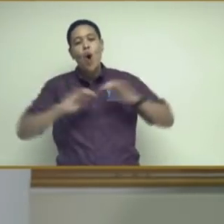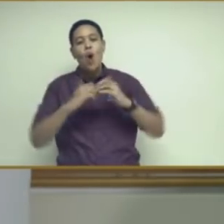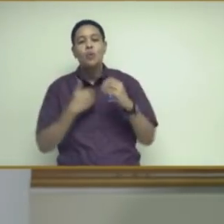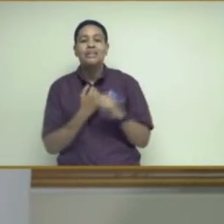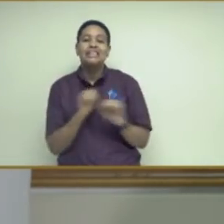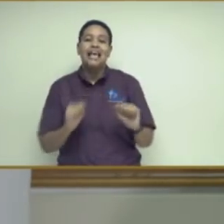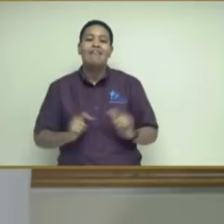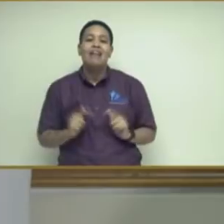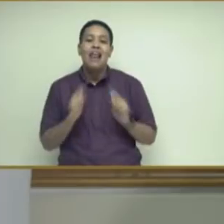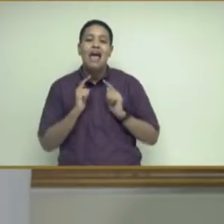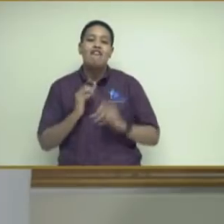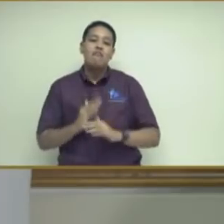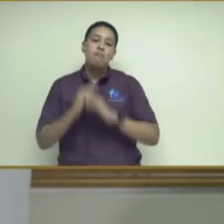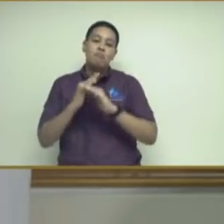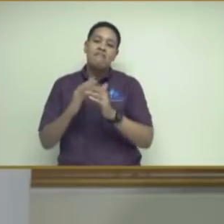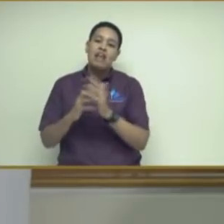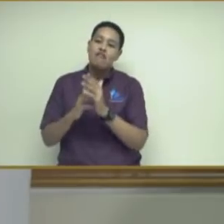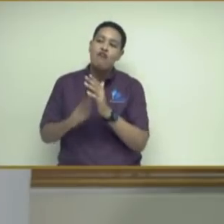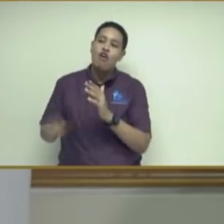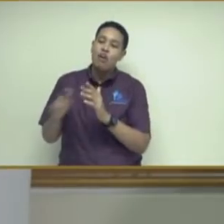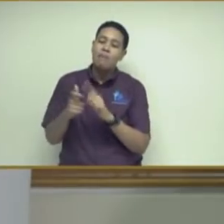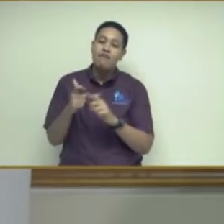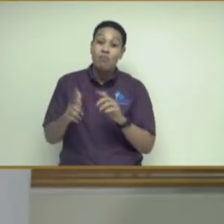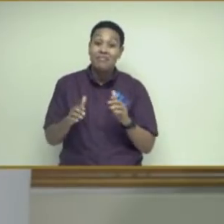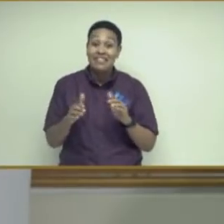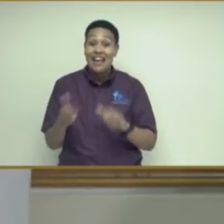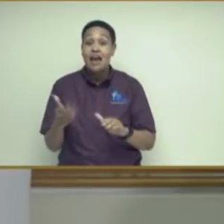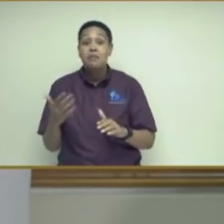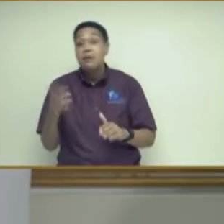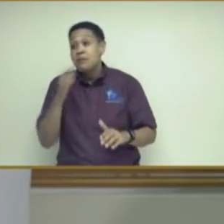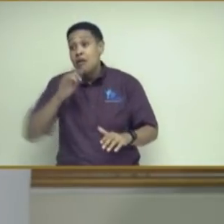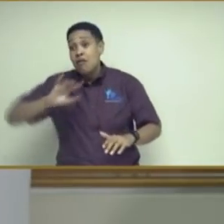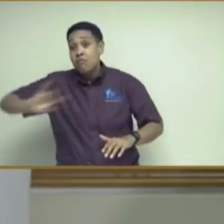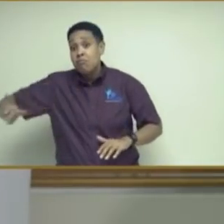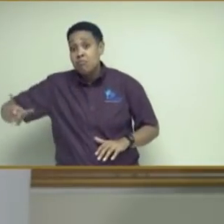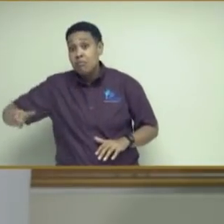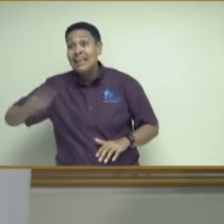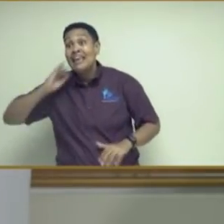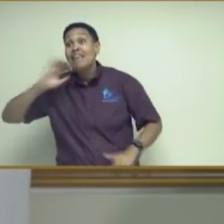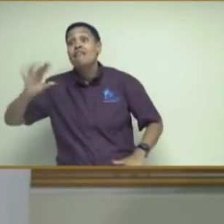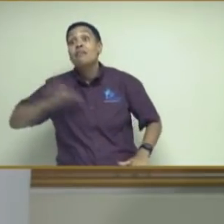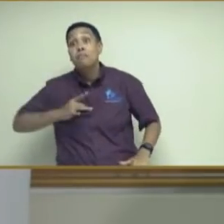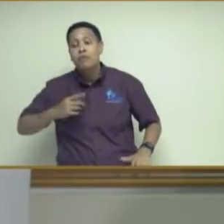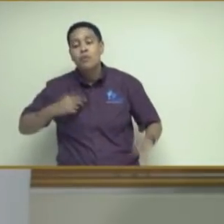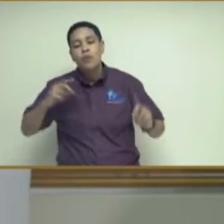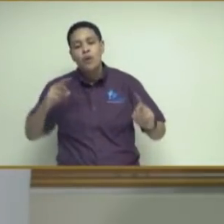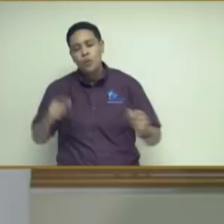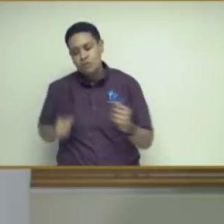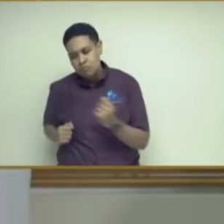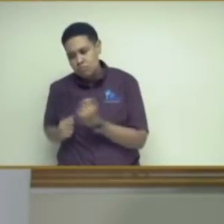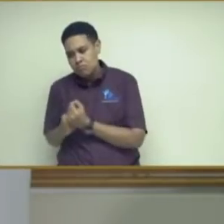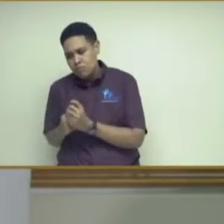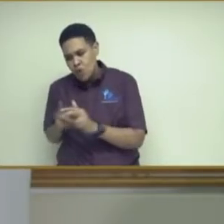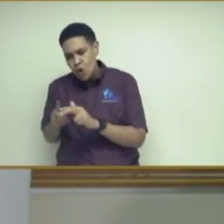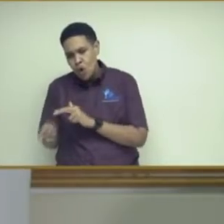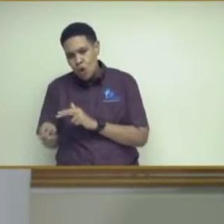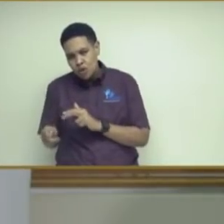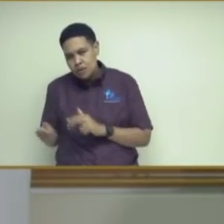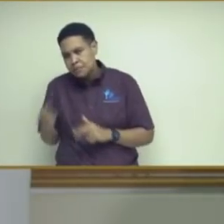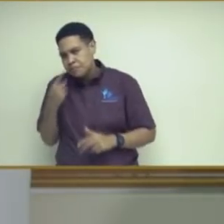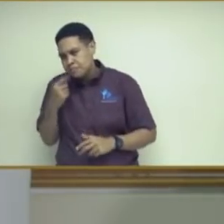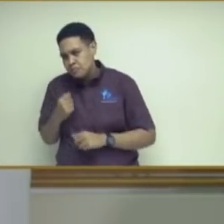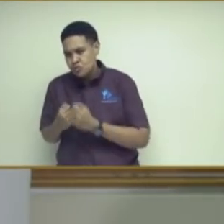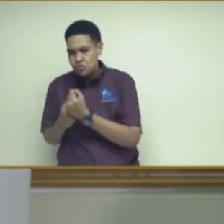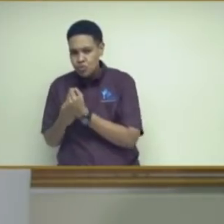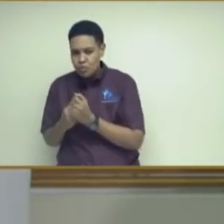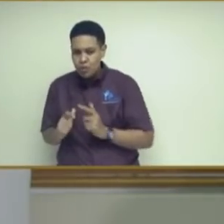lives, prevent the vulnerable from dying, either by not getting it, or if they get it, we can quickly cauterize it and treat with it. All right,